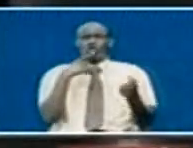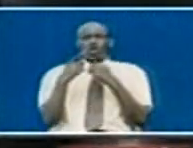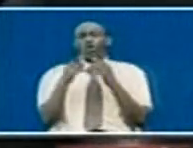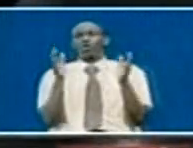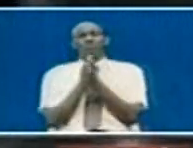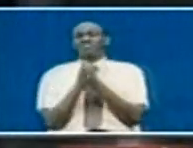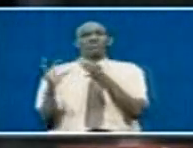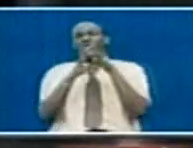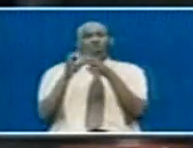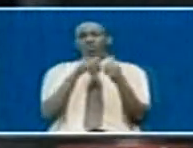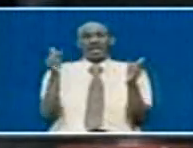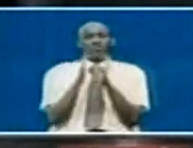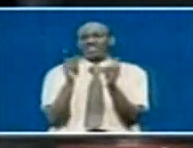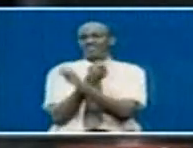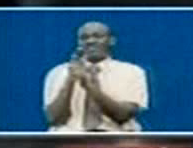with each other.